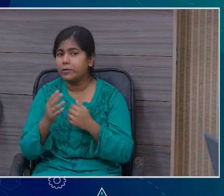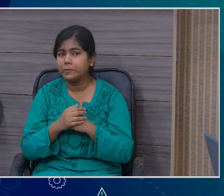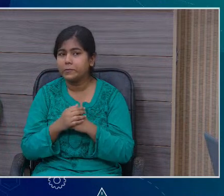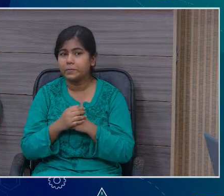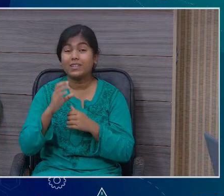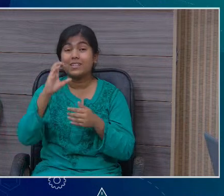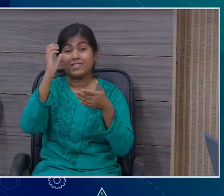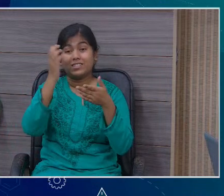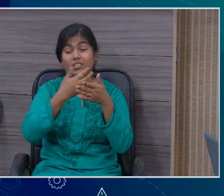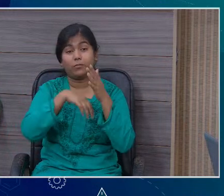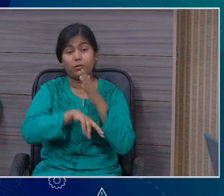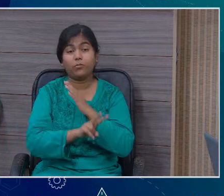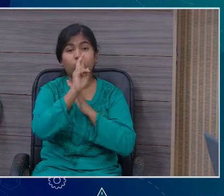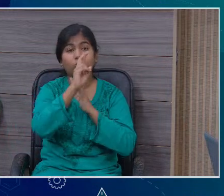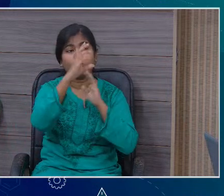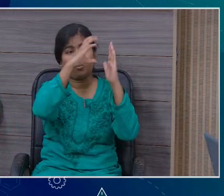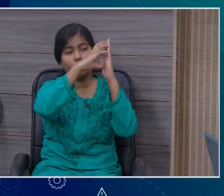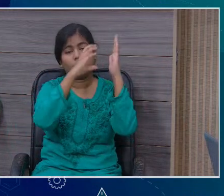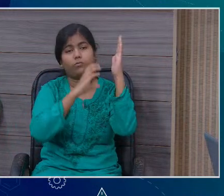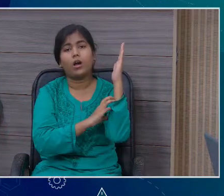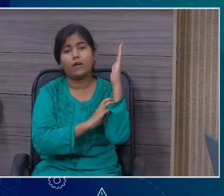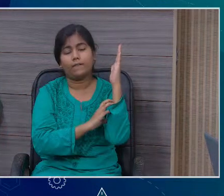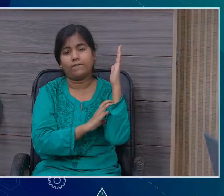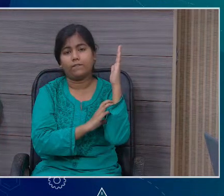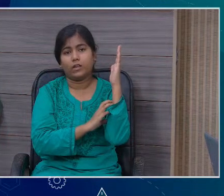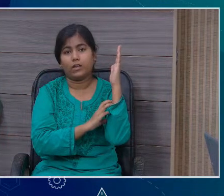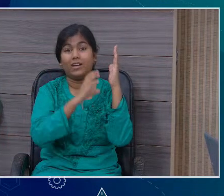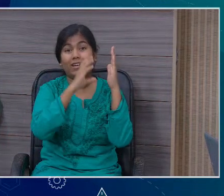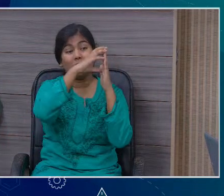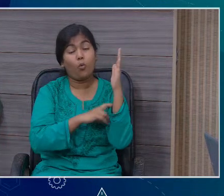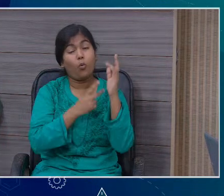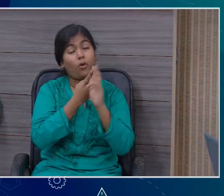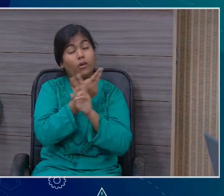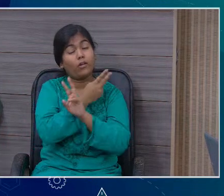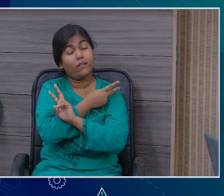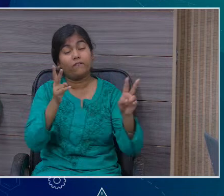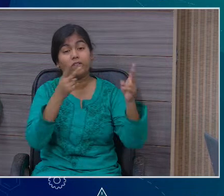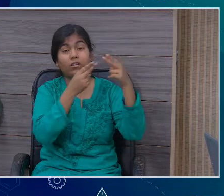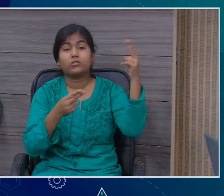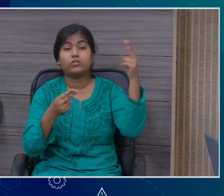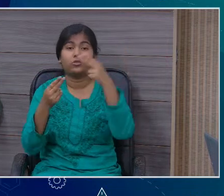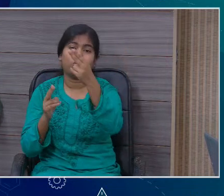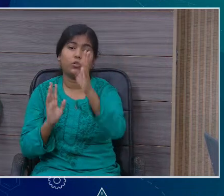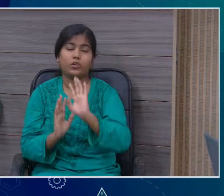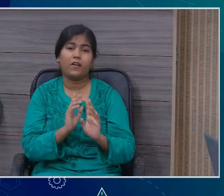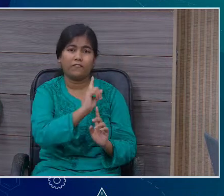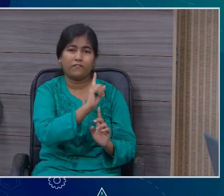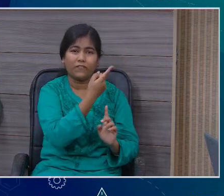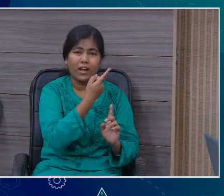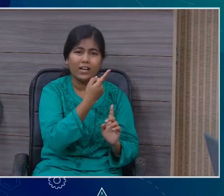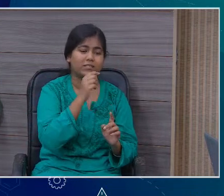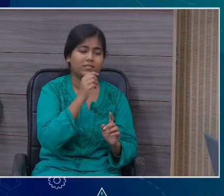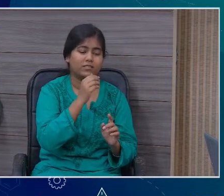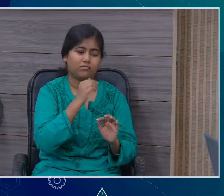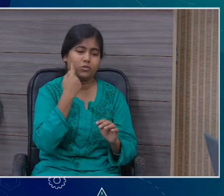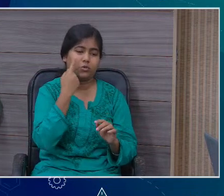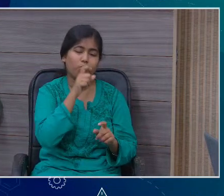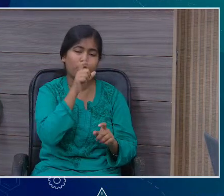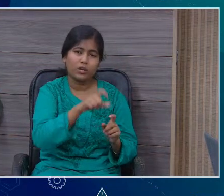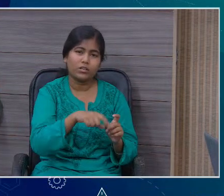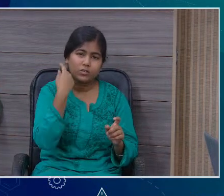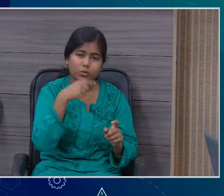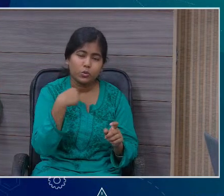two parts. It is having two diverse stories. One story is about a rag picker, and the second story is about